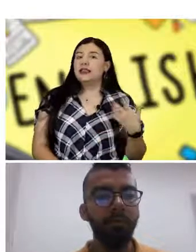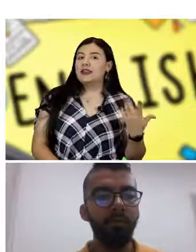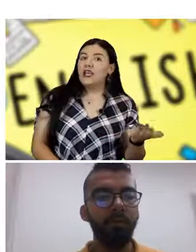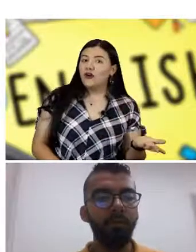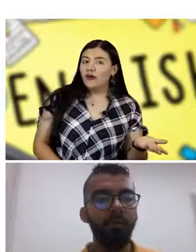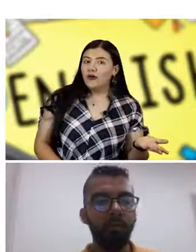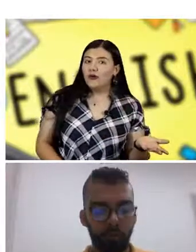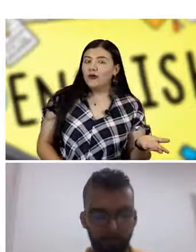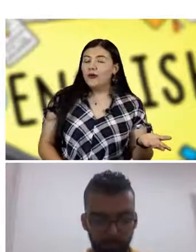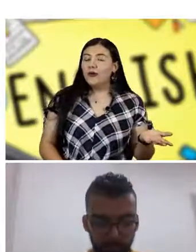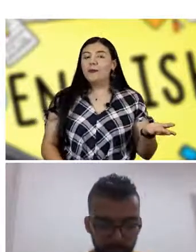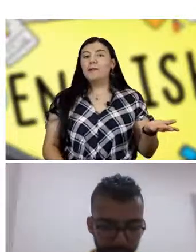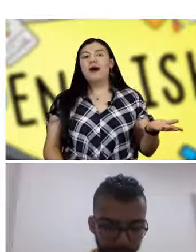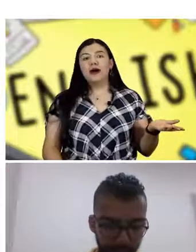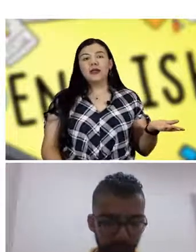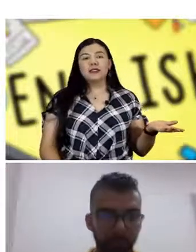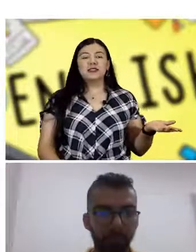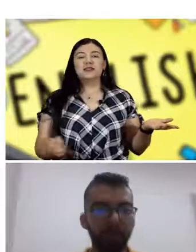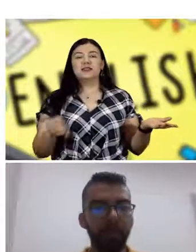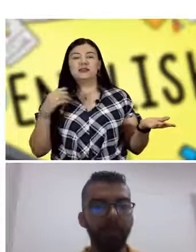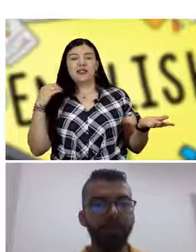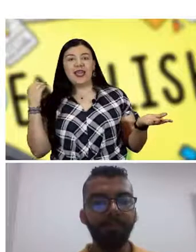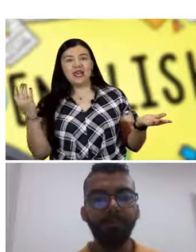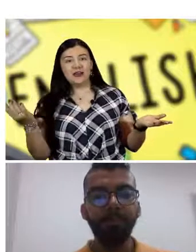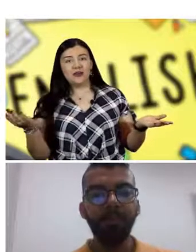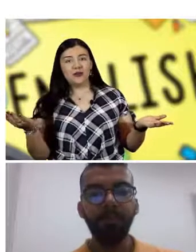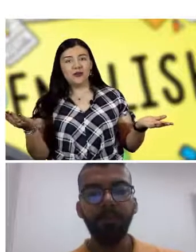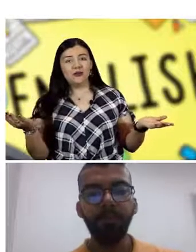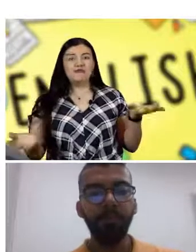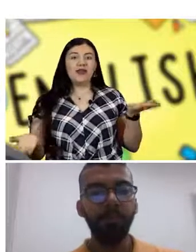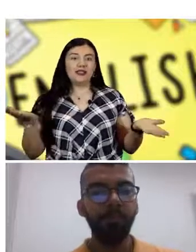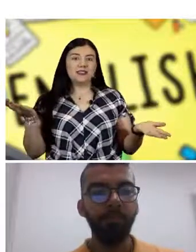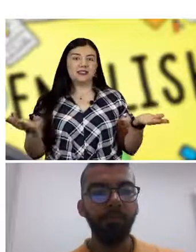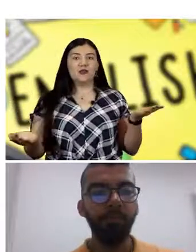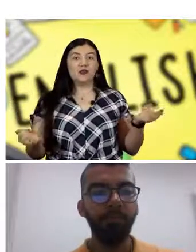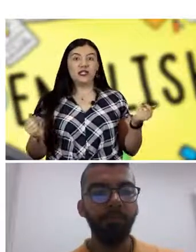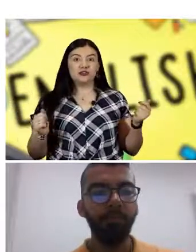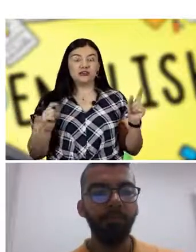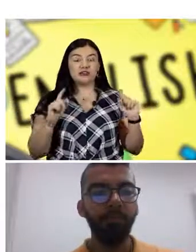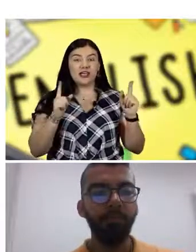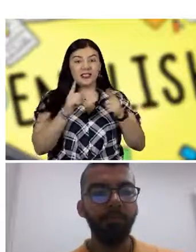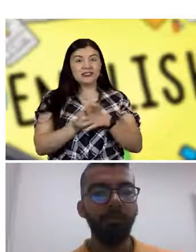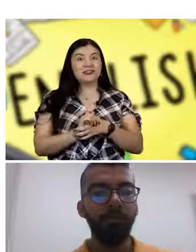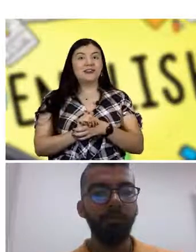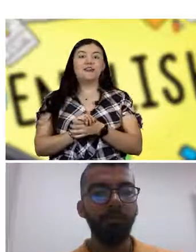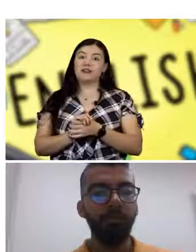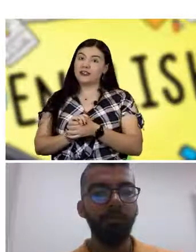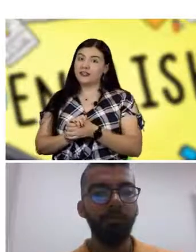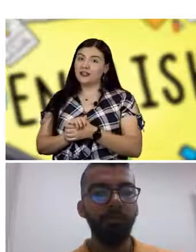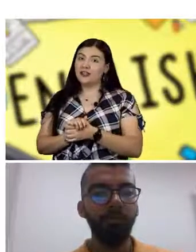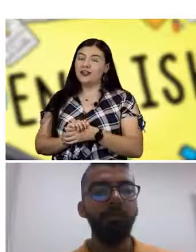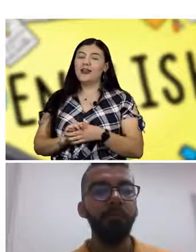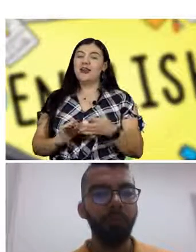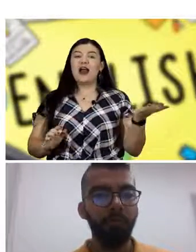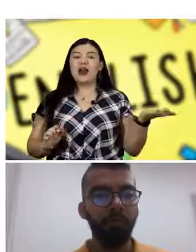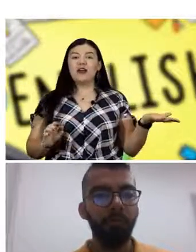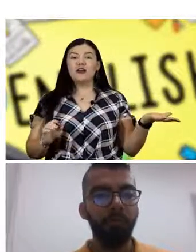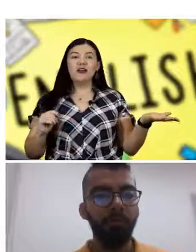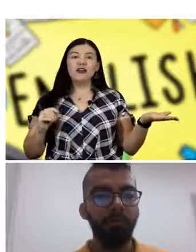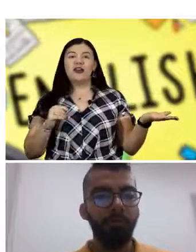means tío, but ankle means tobillo. So that is different,